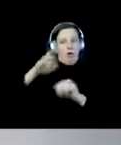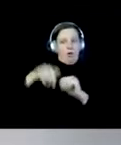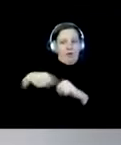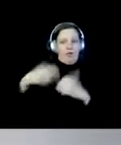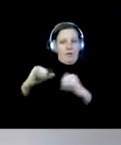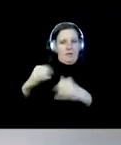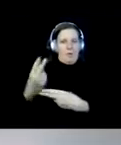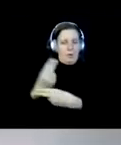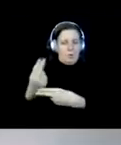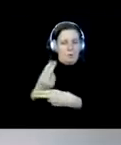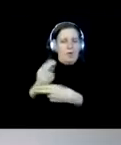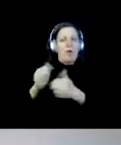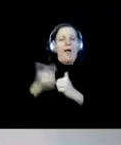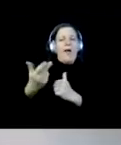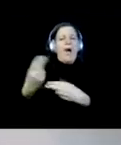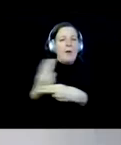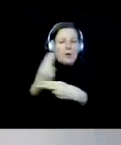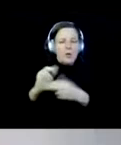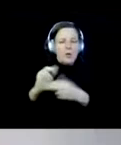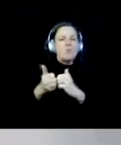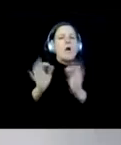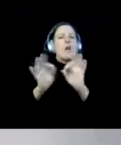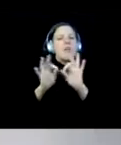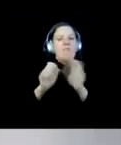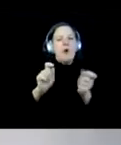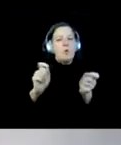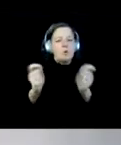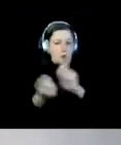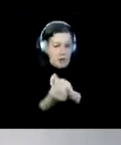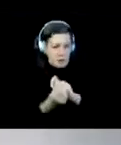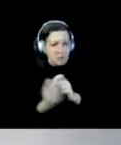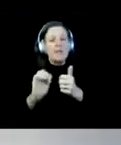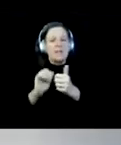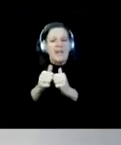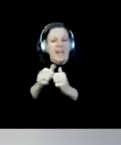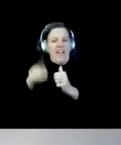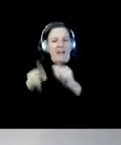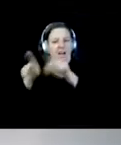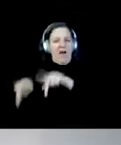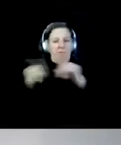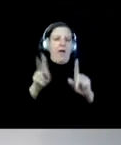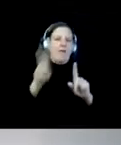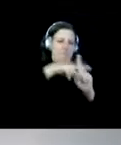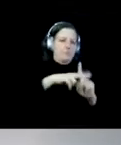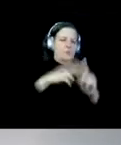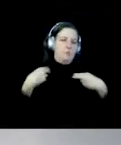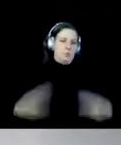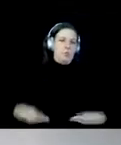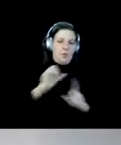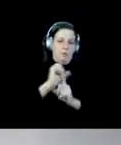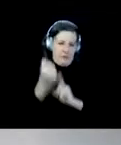be extended to the human condition as well, and specifically the lived experience of being a